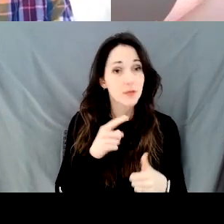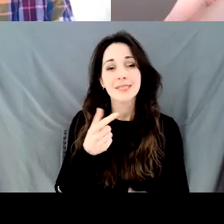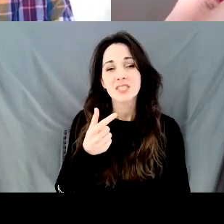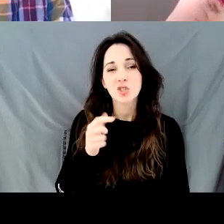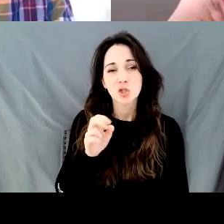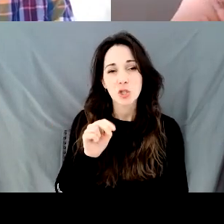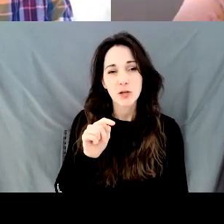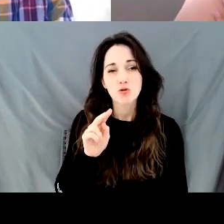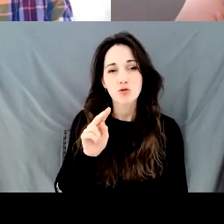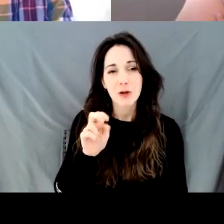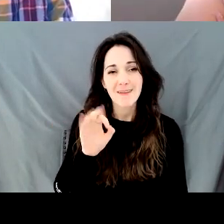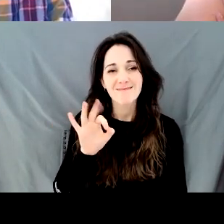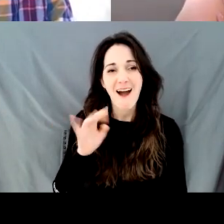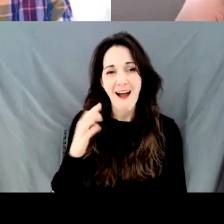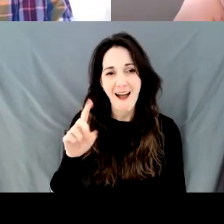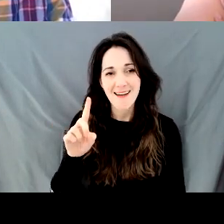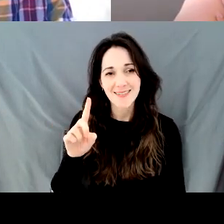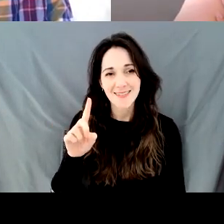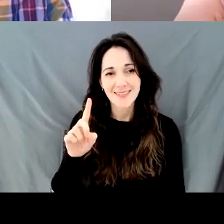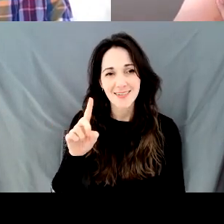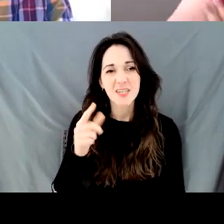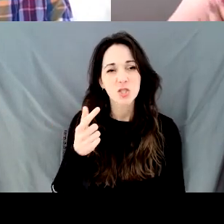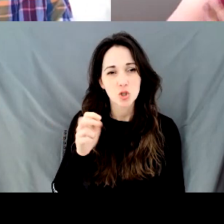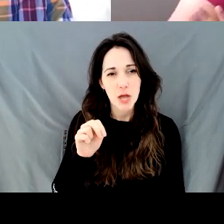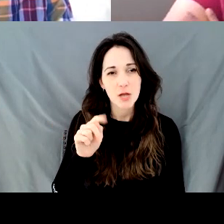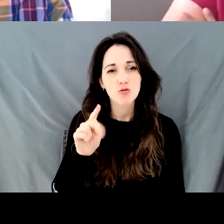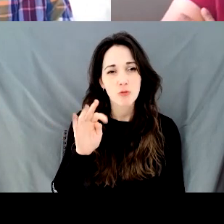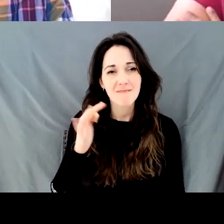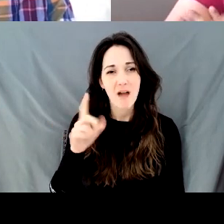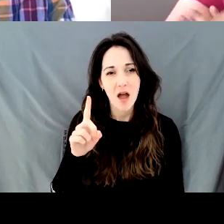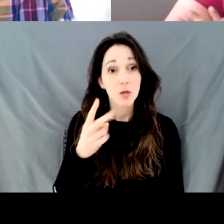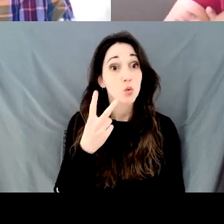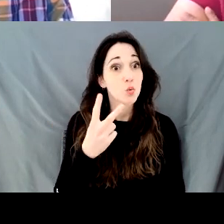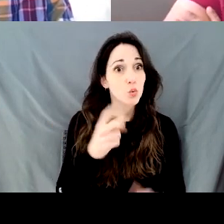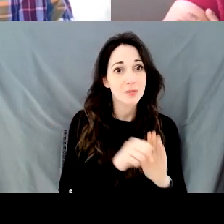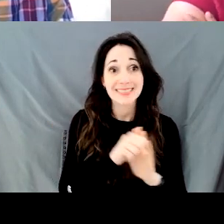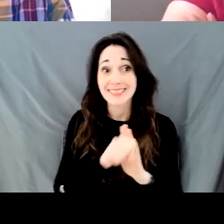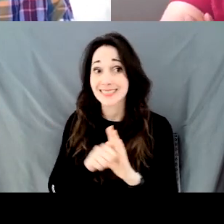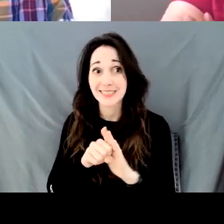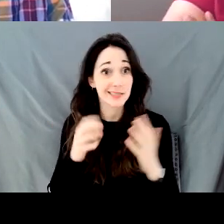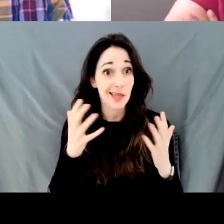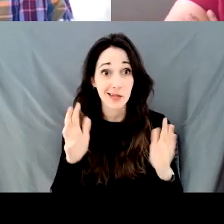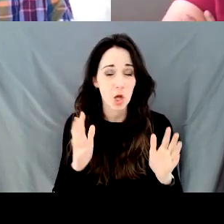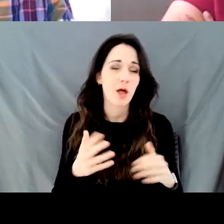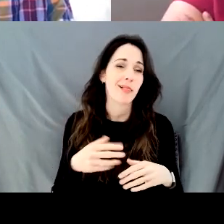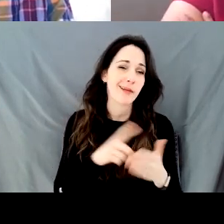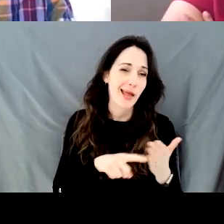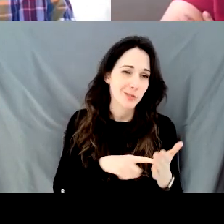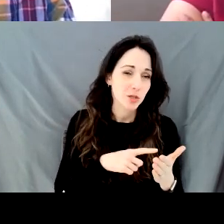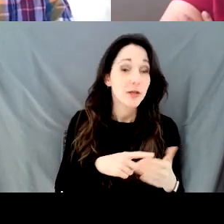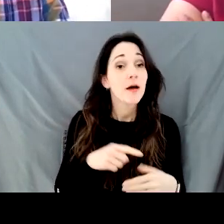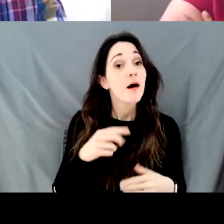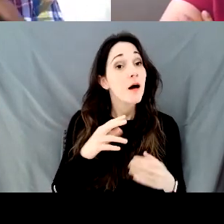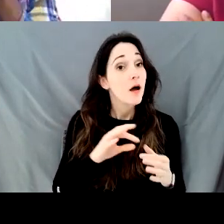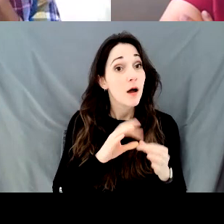It just had 2 seasons. It just got canceled. It's about a family in LA, a Mexican family in LA,